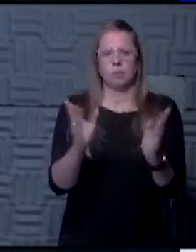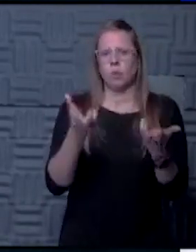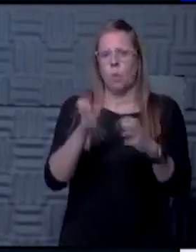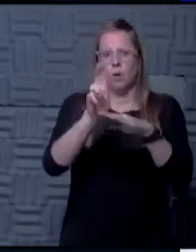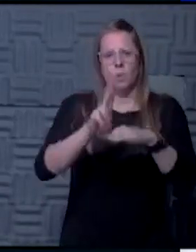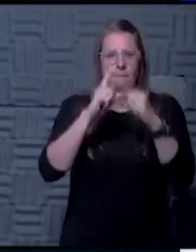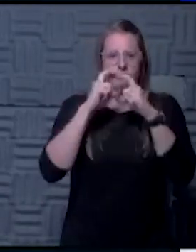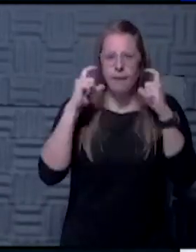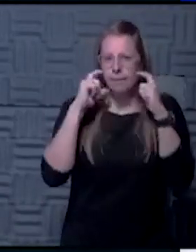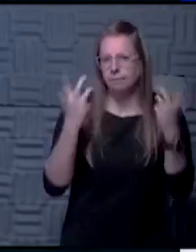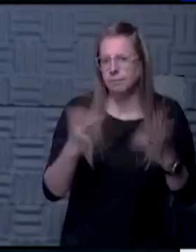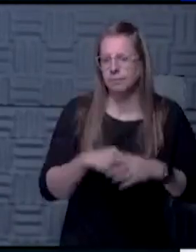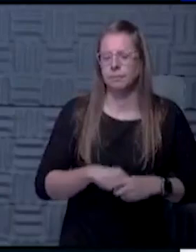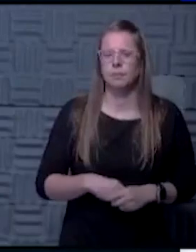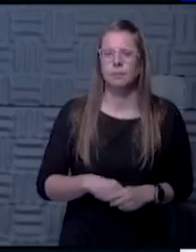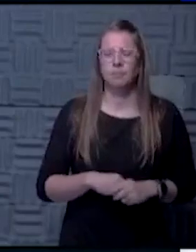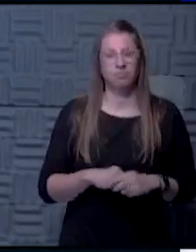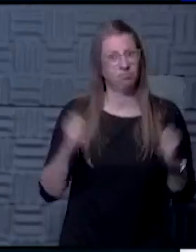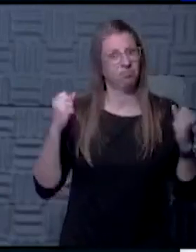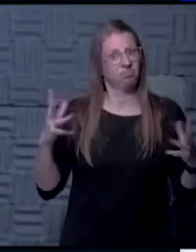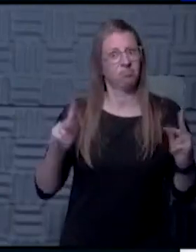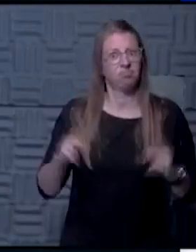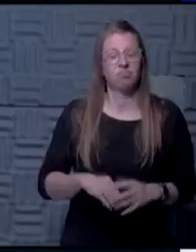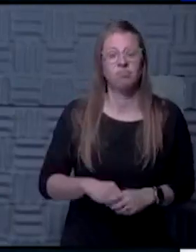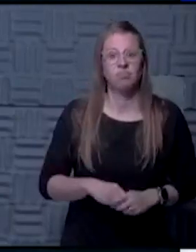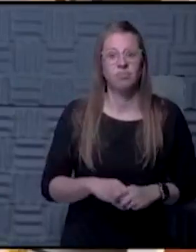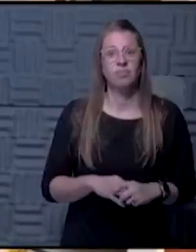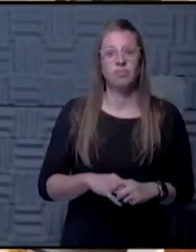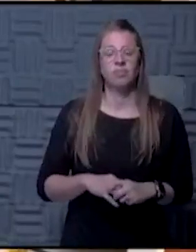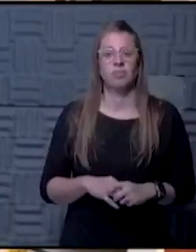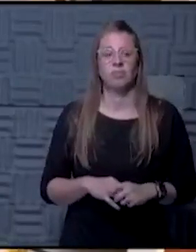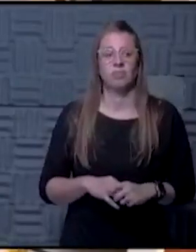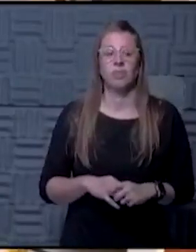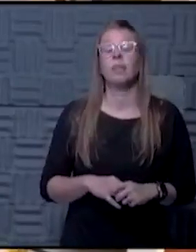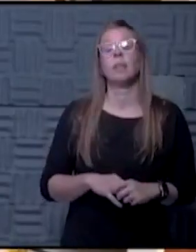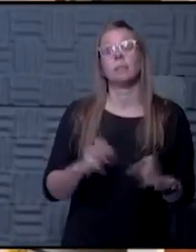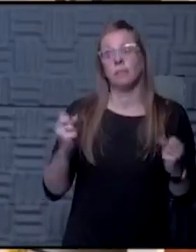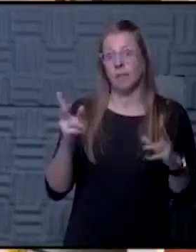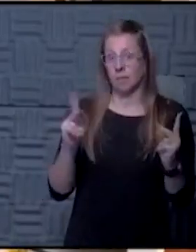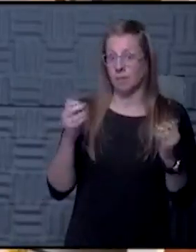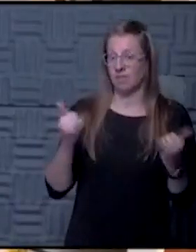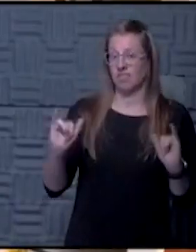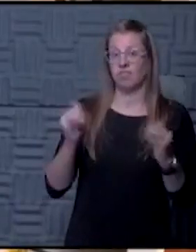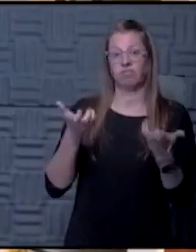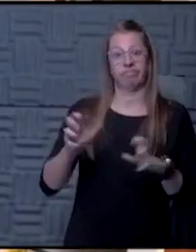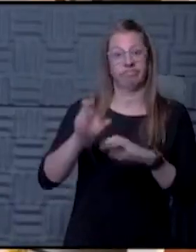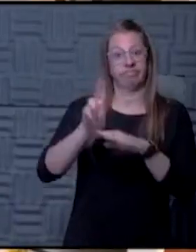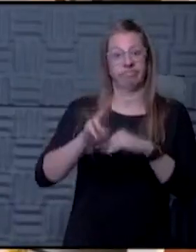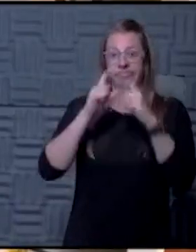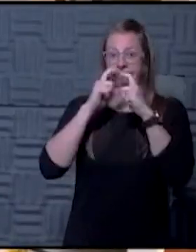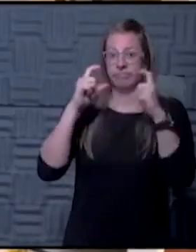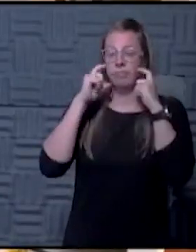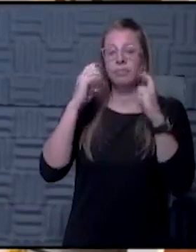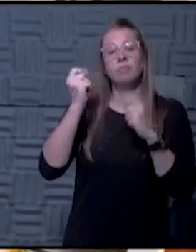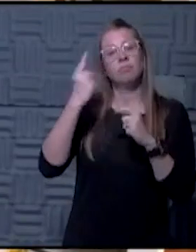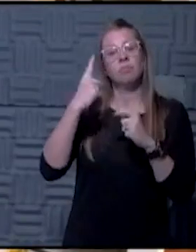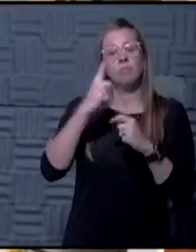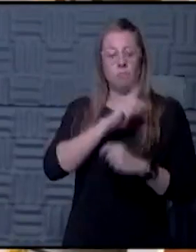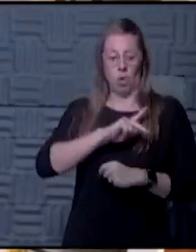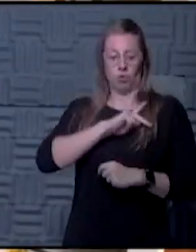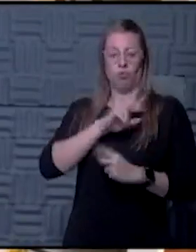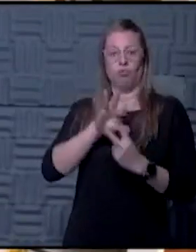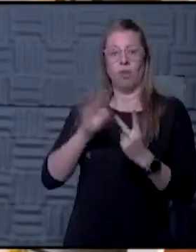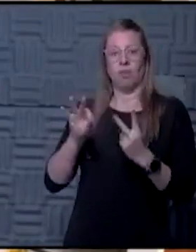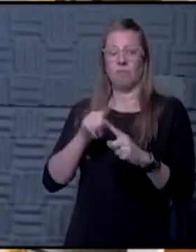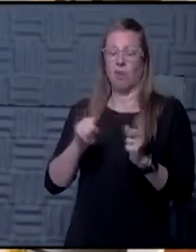to wear a mask? And there's a lot. There is, and I know it's a personal choice, but sometimes you have to get out